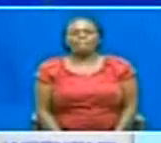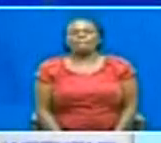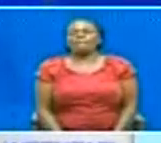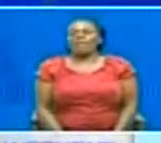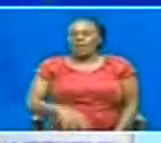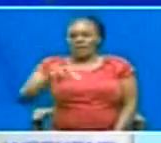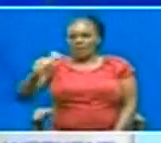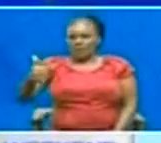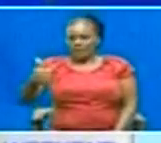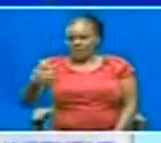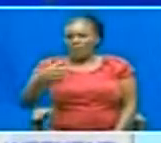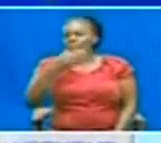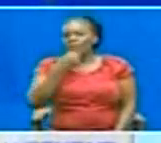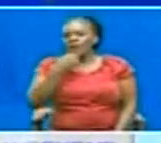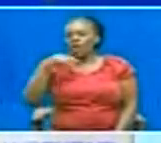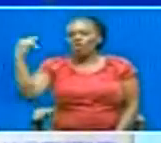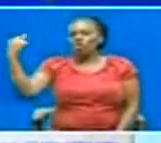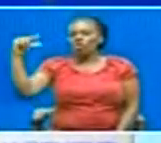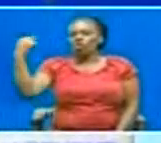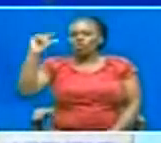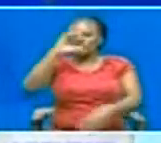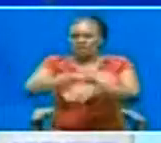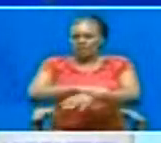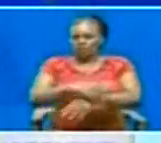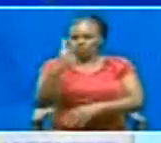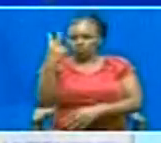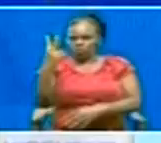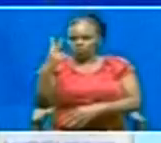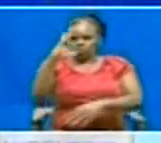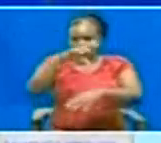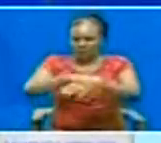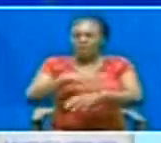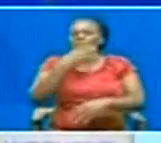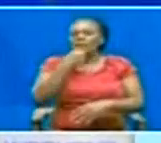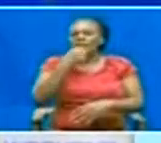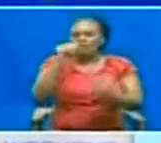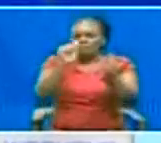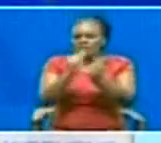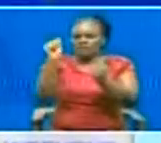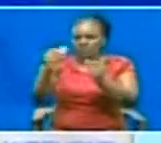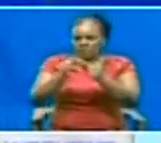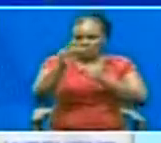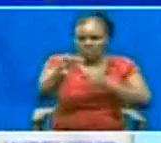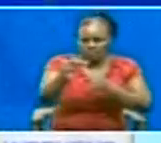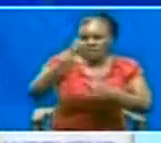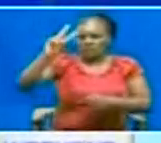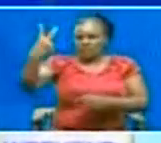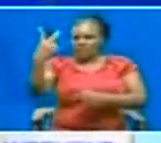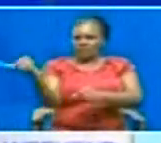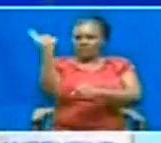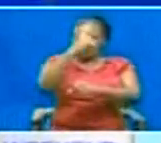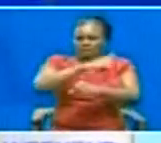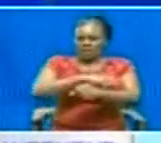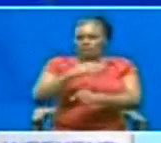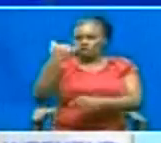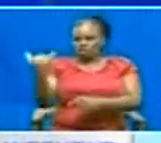Anthony Kiptoo added Kenya's gold medal tally to 2 after clinching the men's 1500 meters on the second day of the Africa